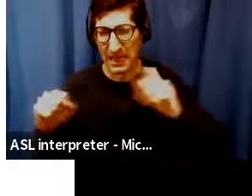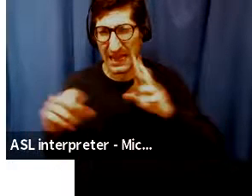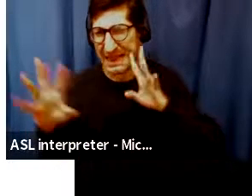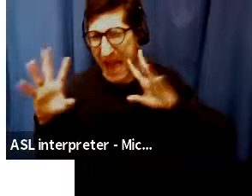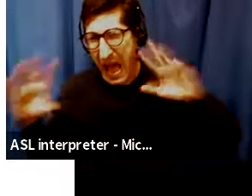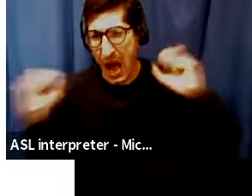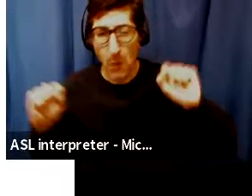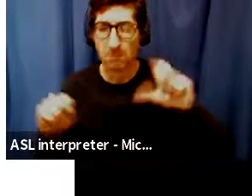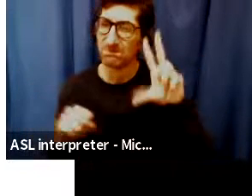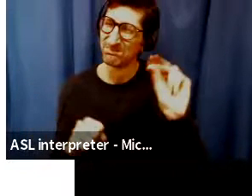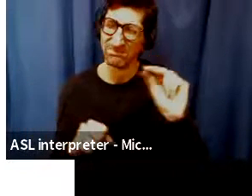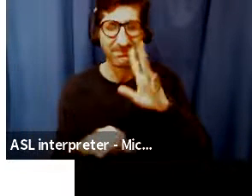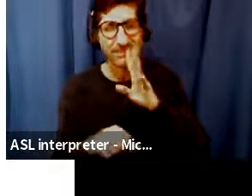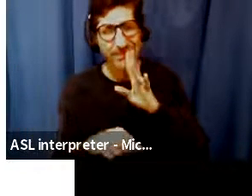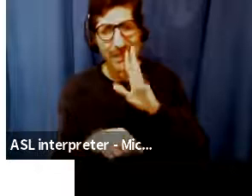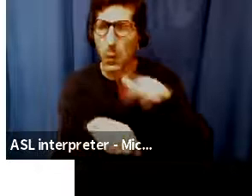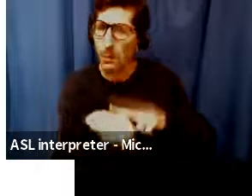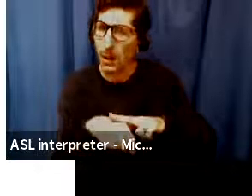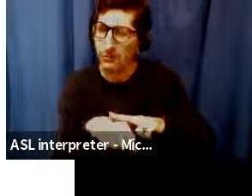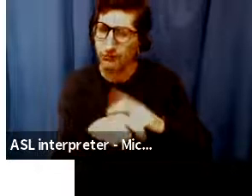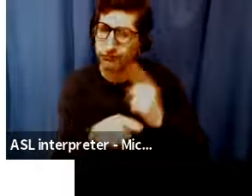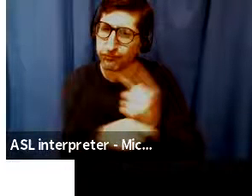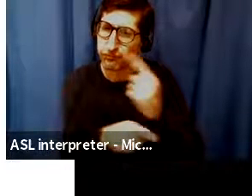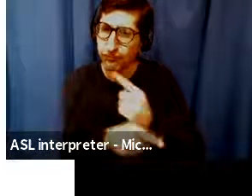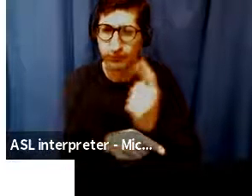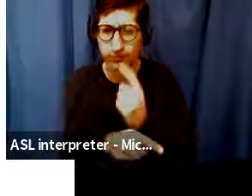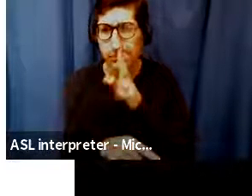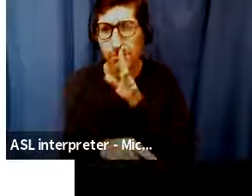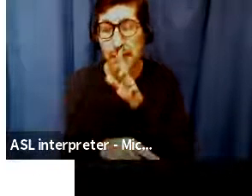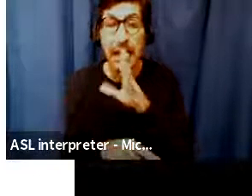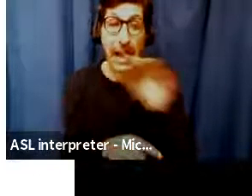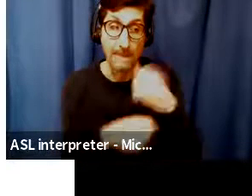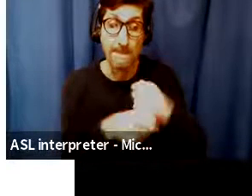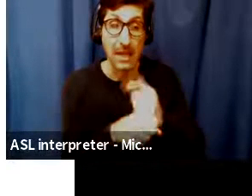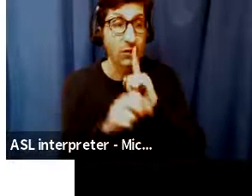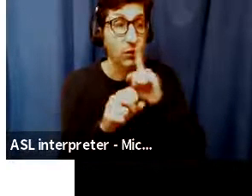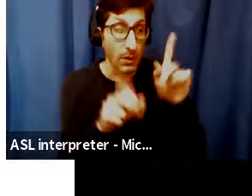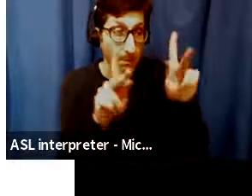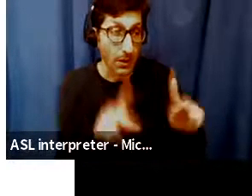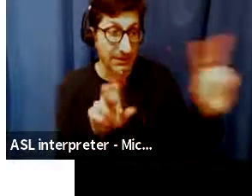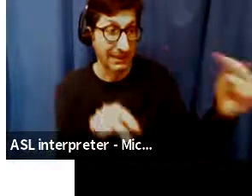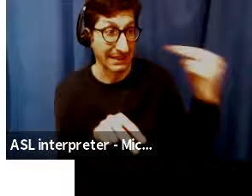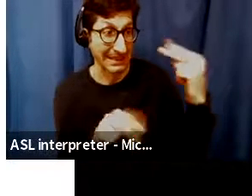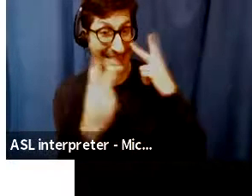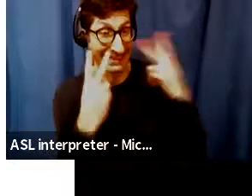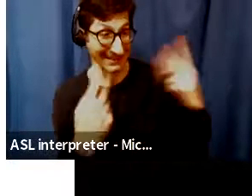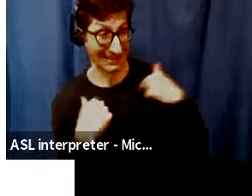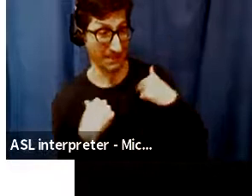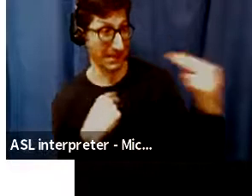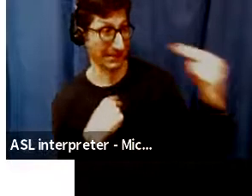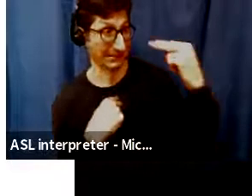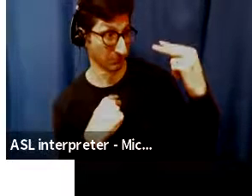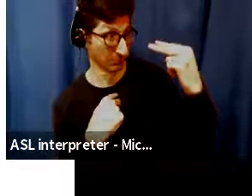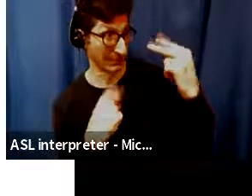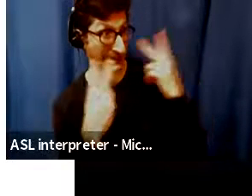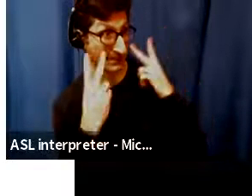would. Make sure that the person can see you because a lot of communication